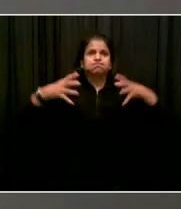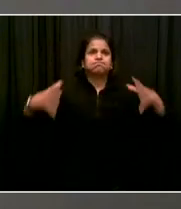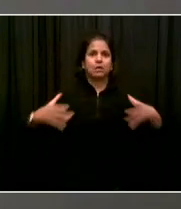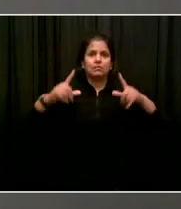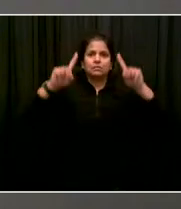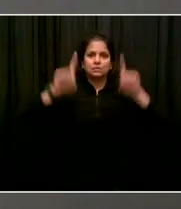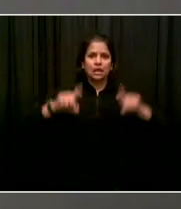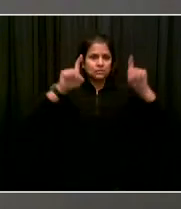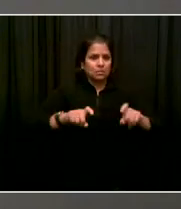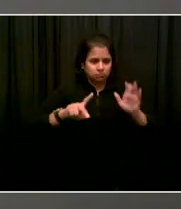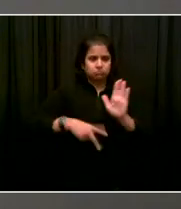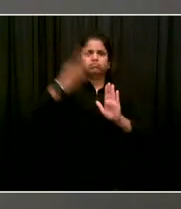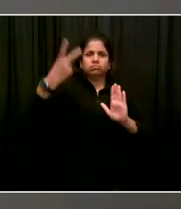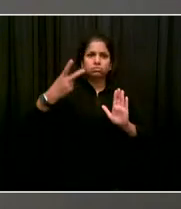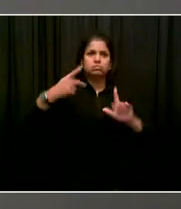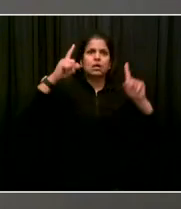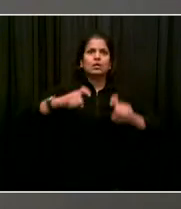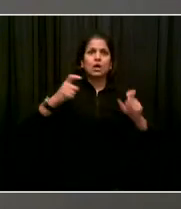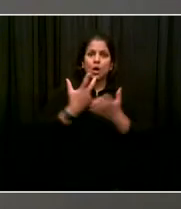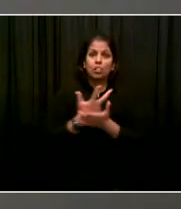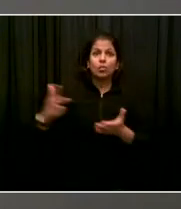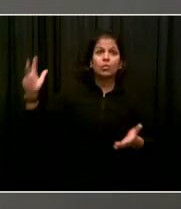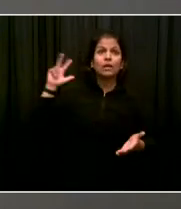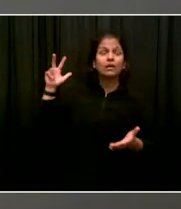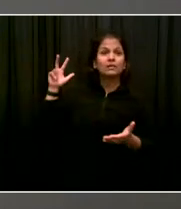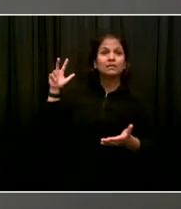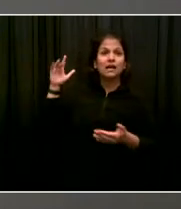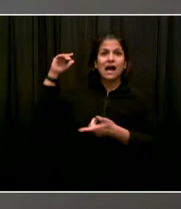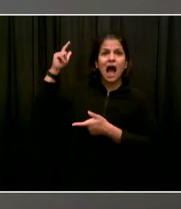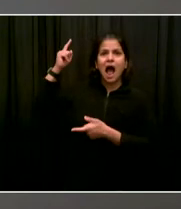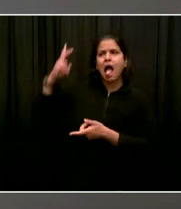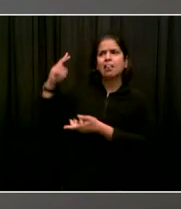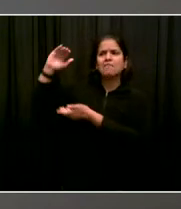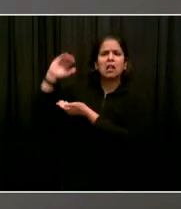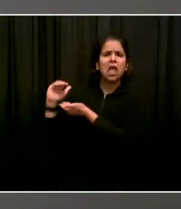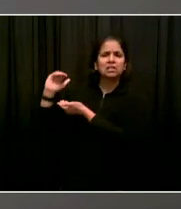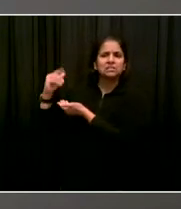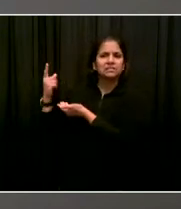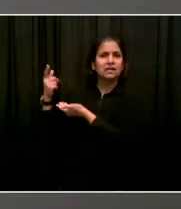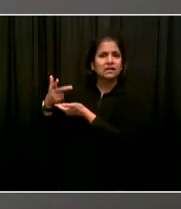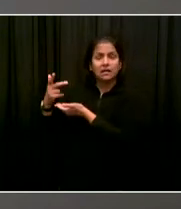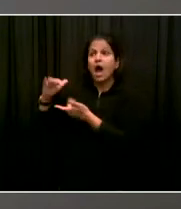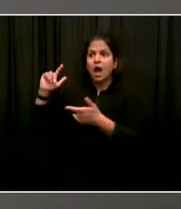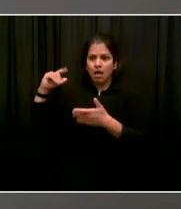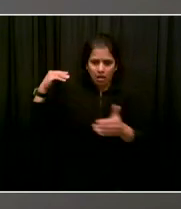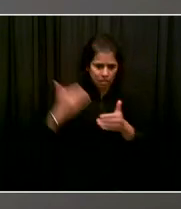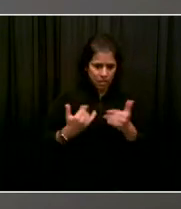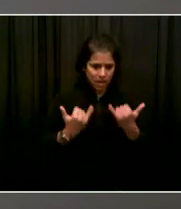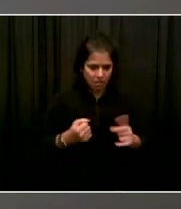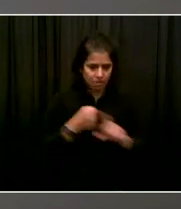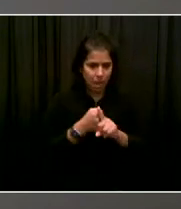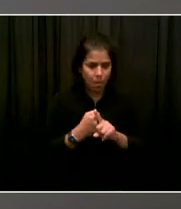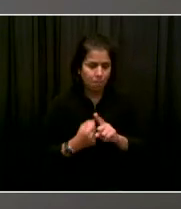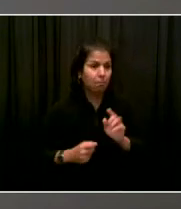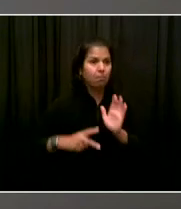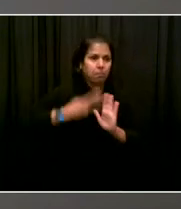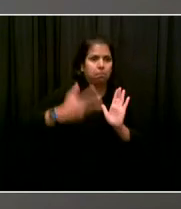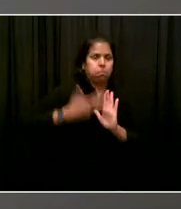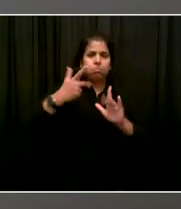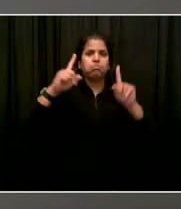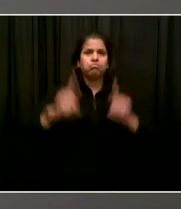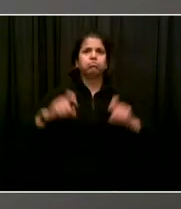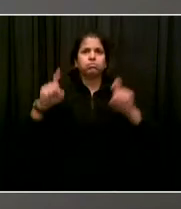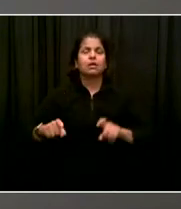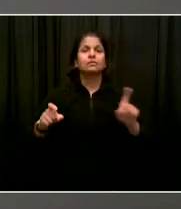was talking with the head of Elmhurst Hospital, and they did more tests yesterday than they've ever done.